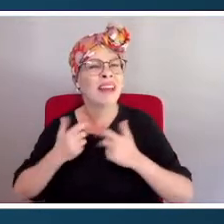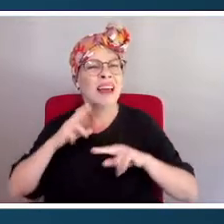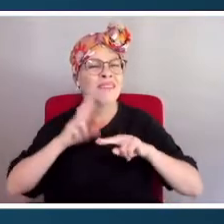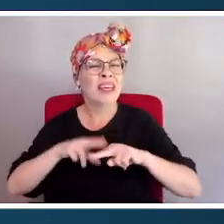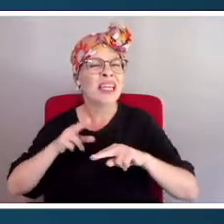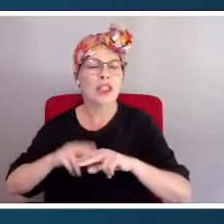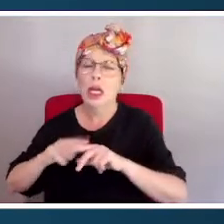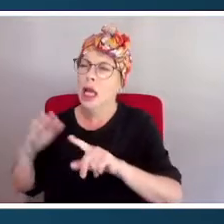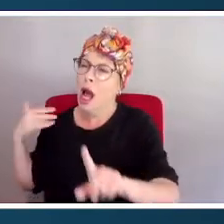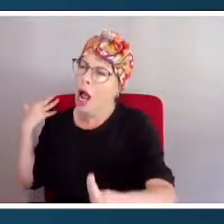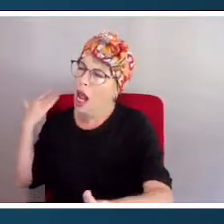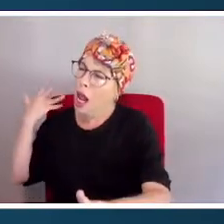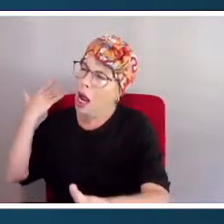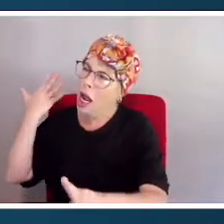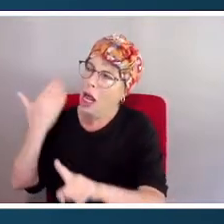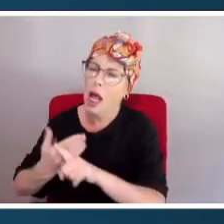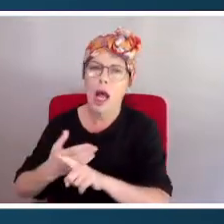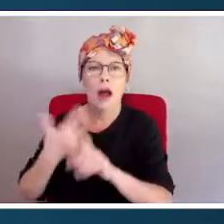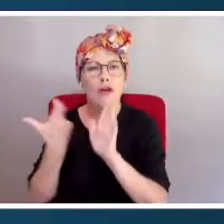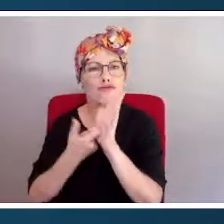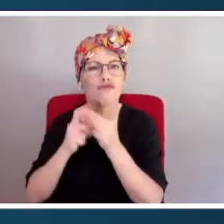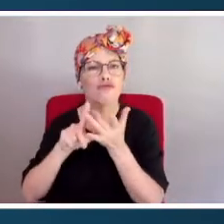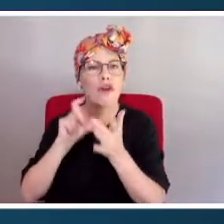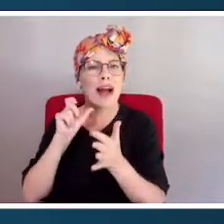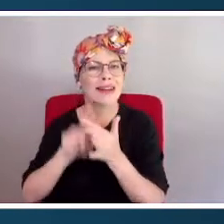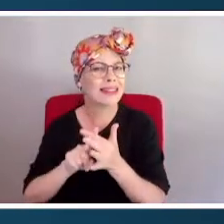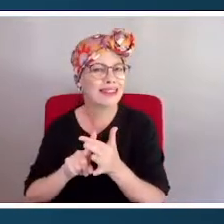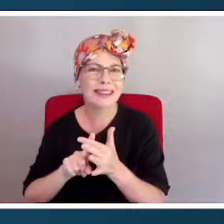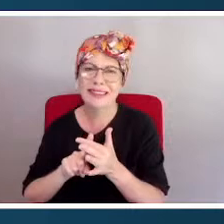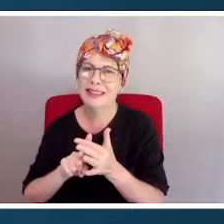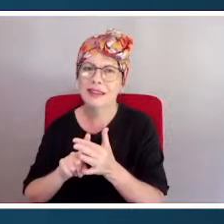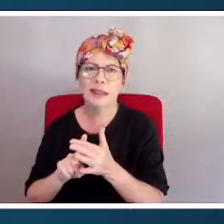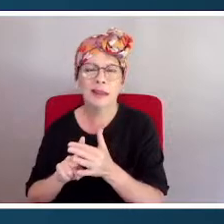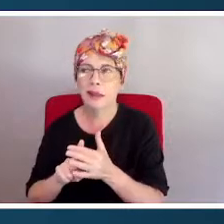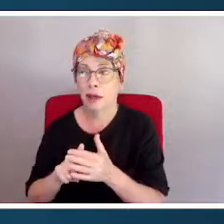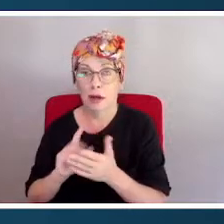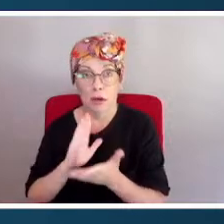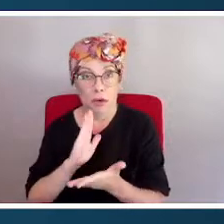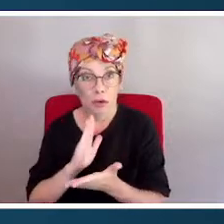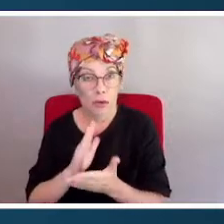Nobody really knows when the first crop was planted.